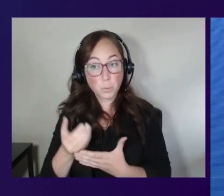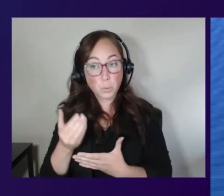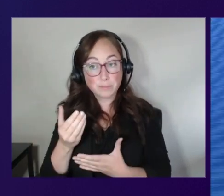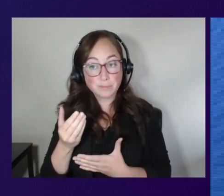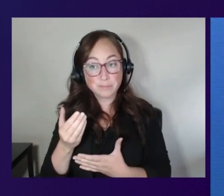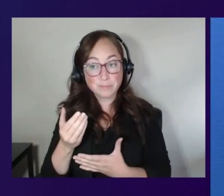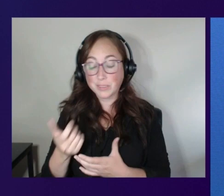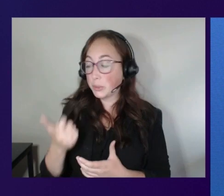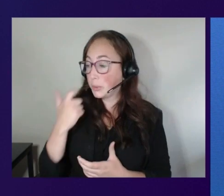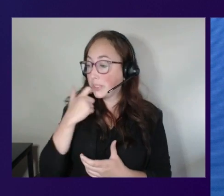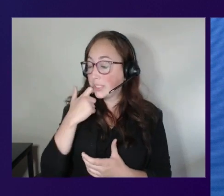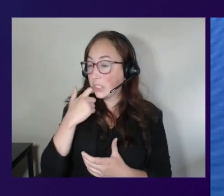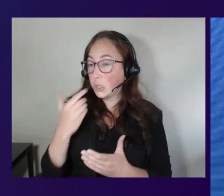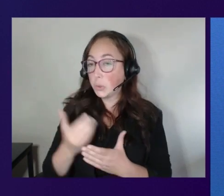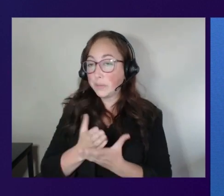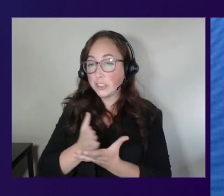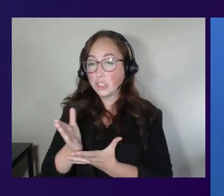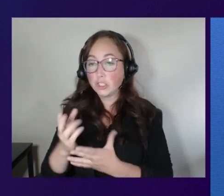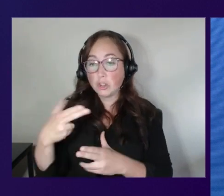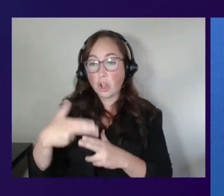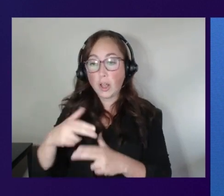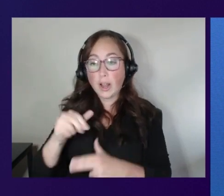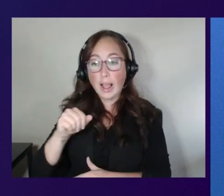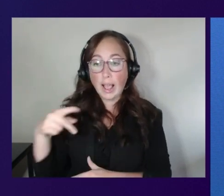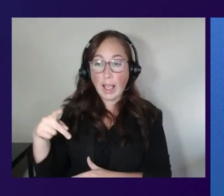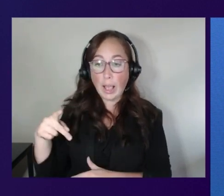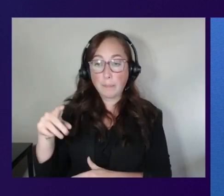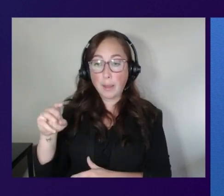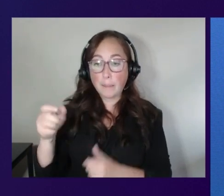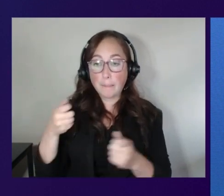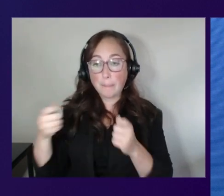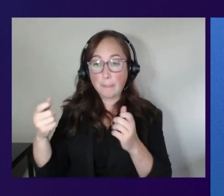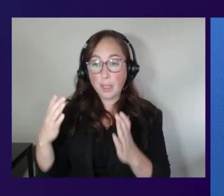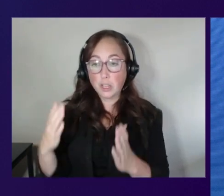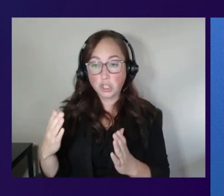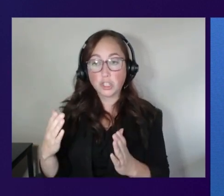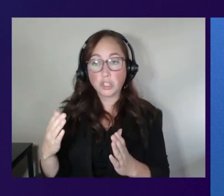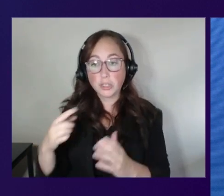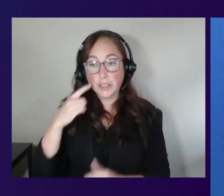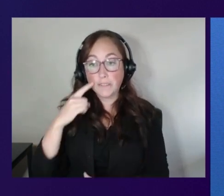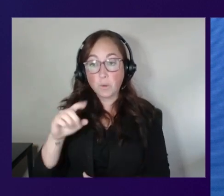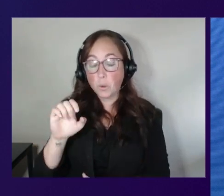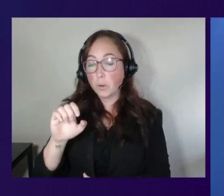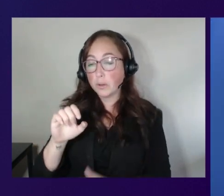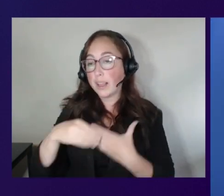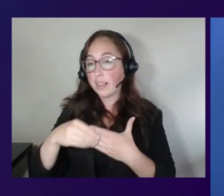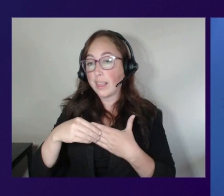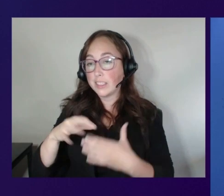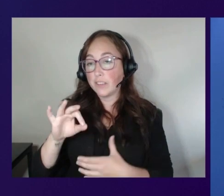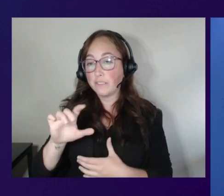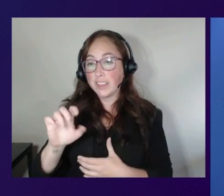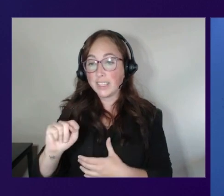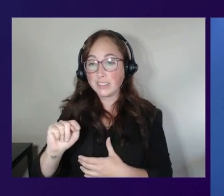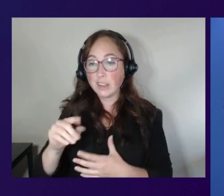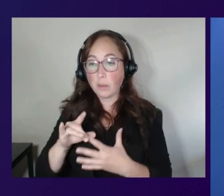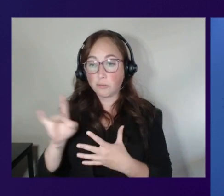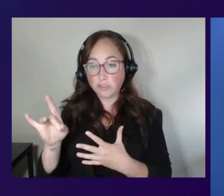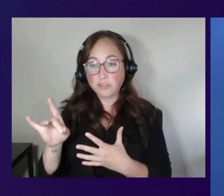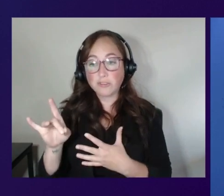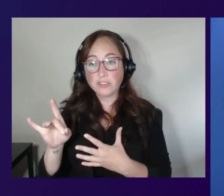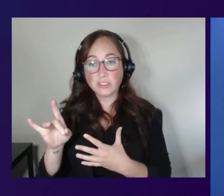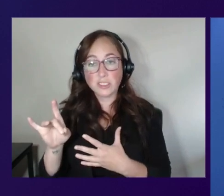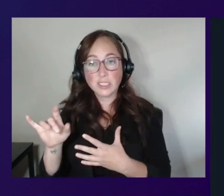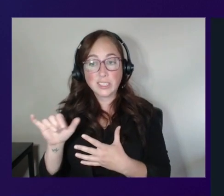called Application Manager. This is specifically for the Elastic Fleet option. So we mentioned earlier, it's sort of a serverless